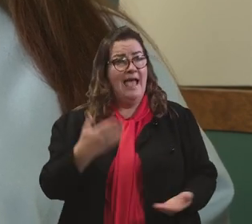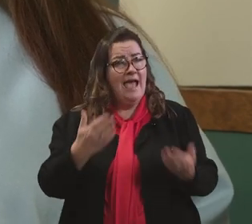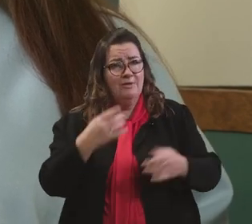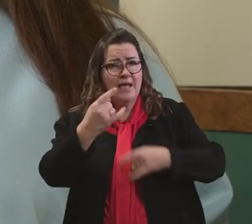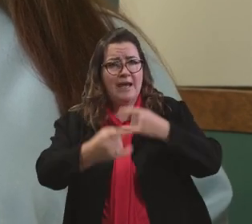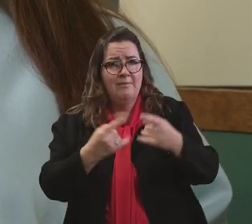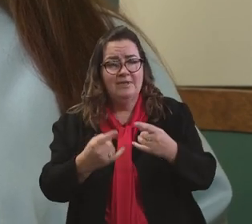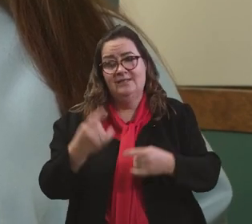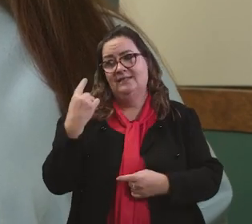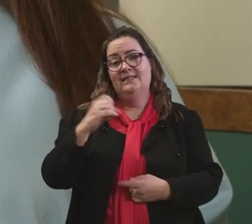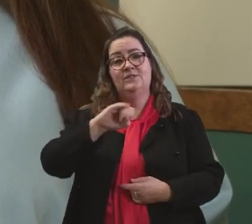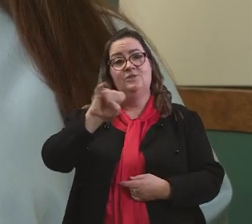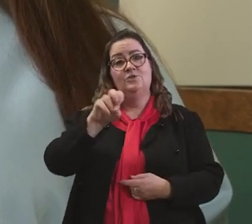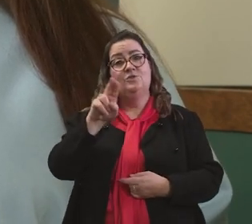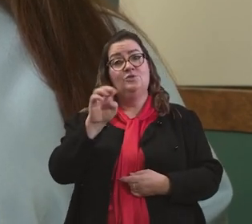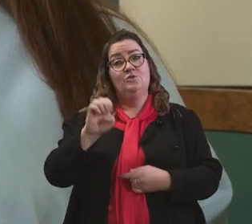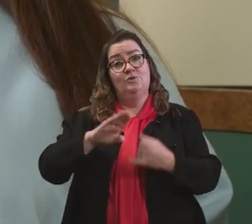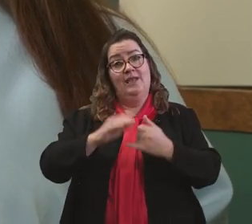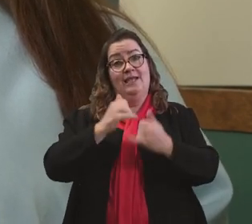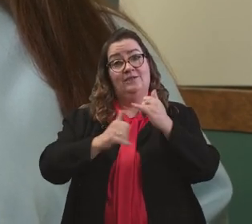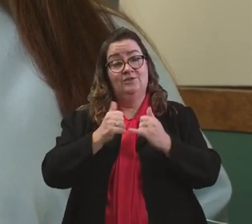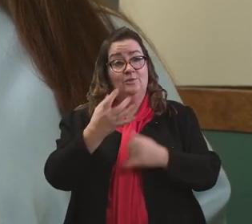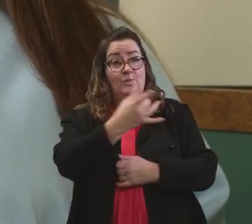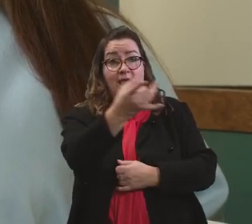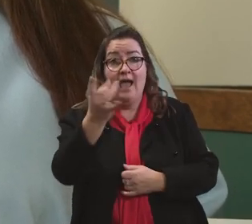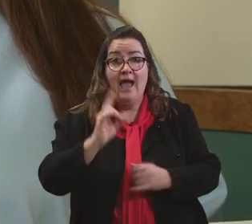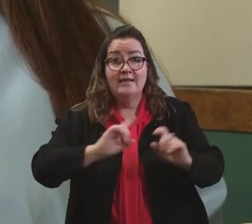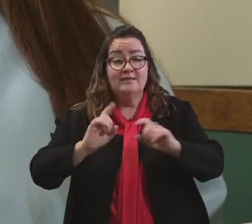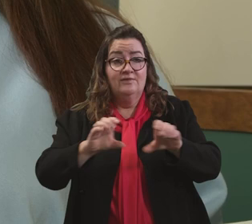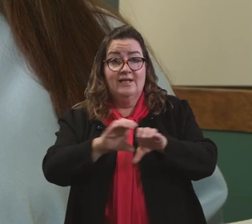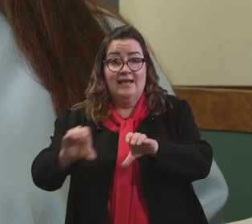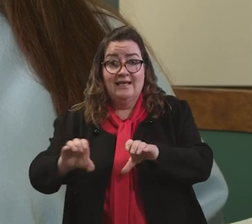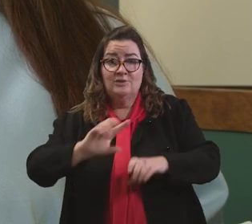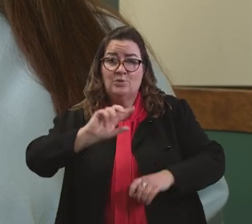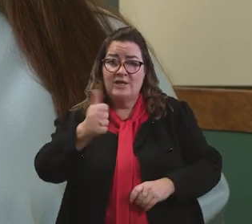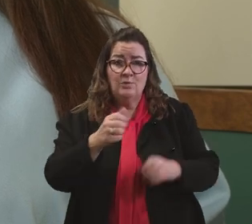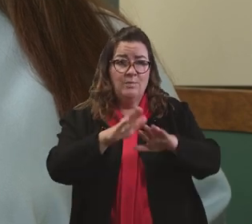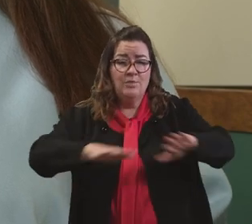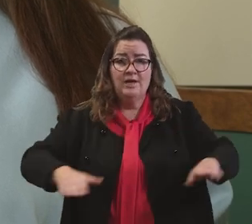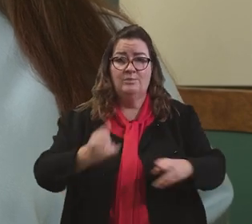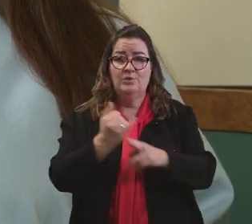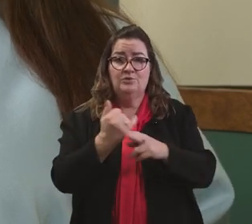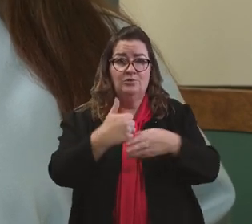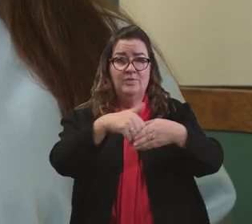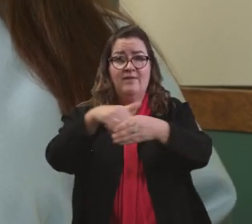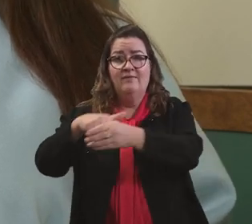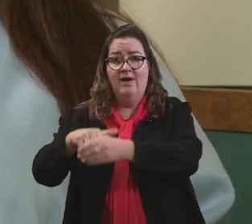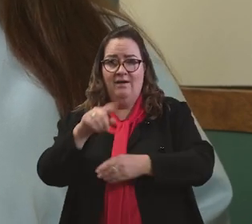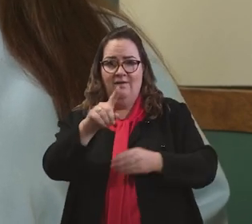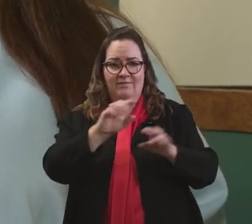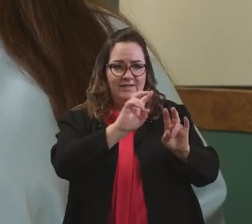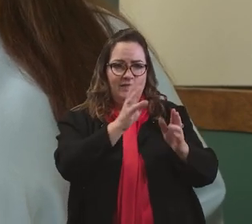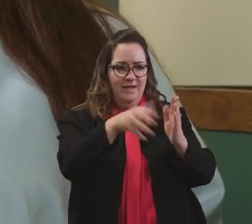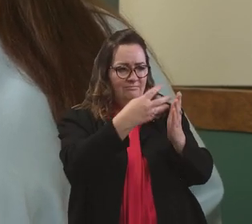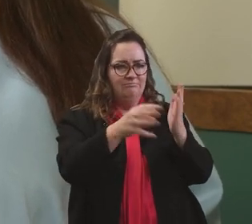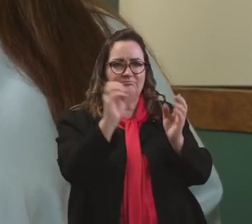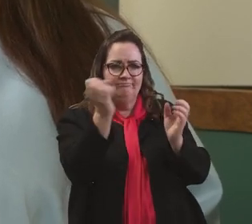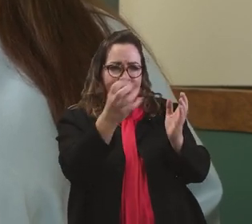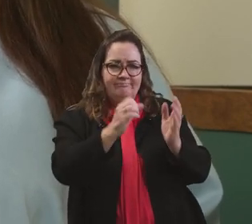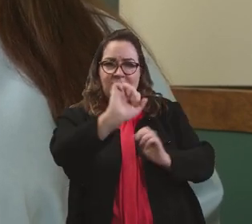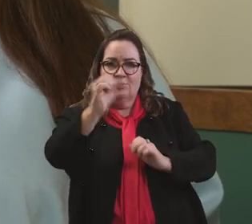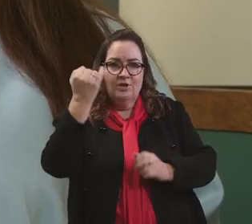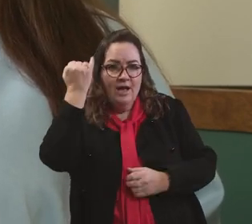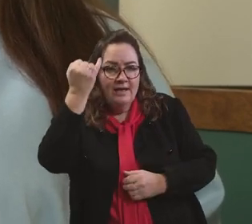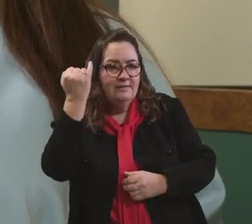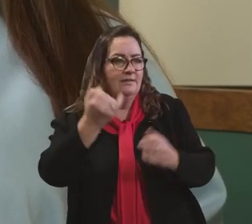last year, we asked a number of classes with their teachers across 21 primary schools to fill in a worksheet. The worksheet asked you to write